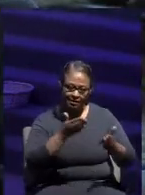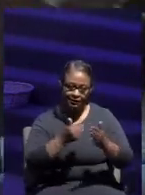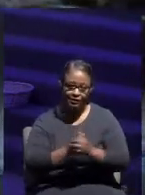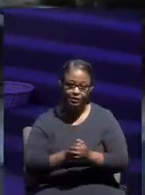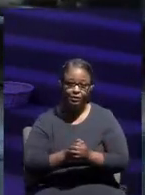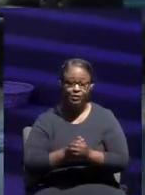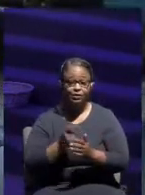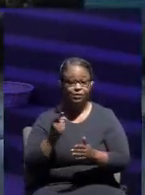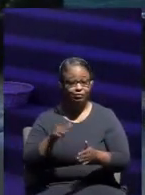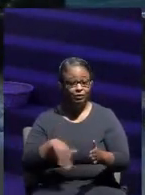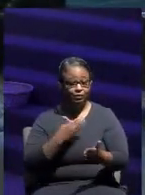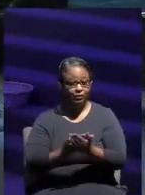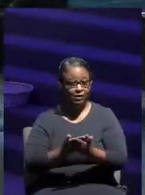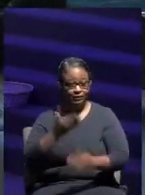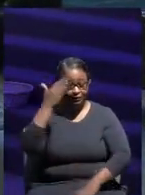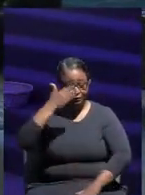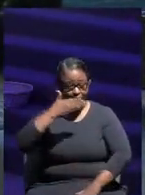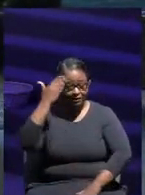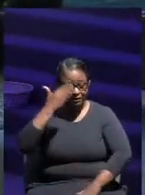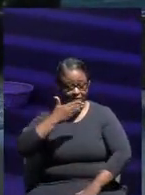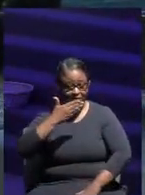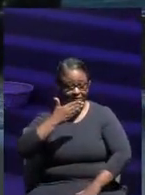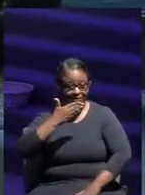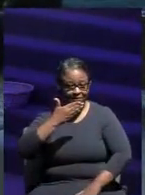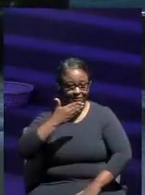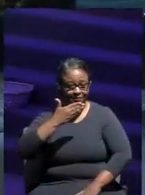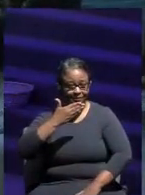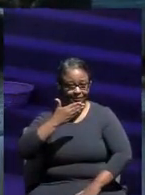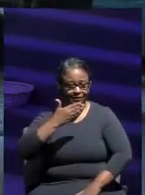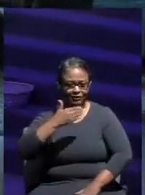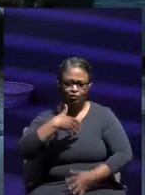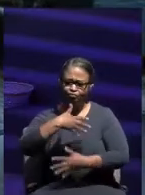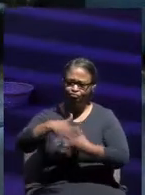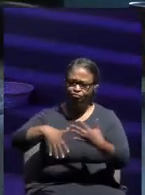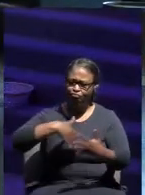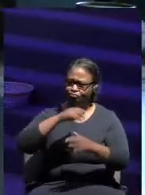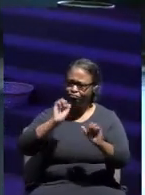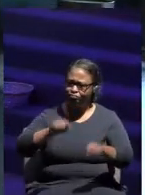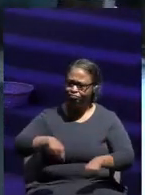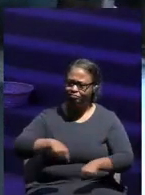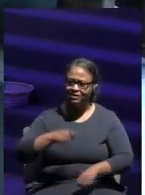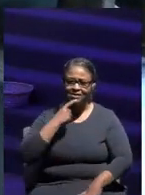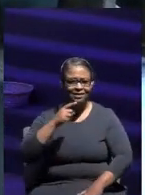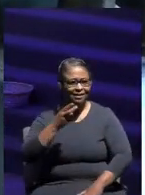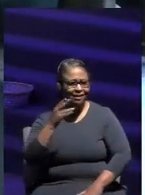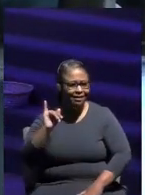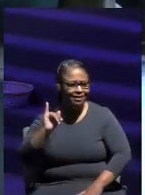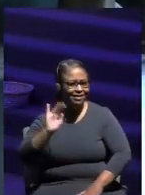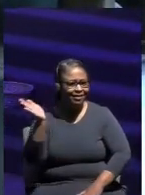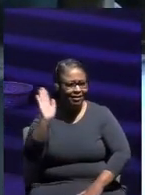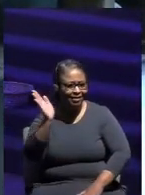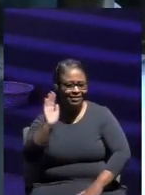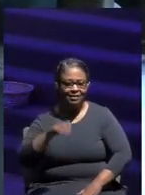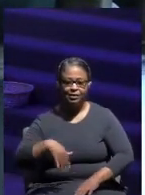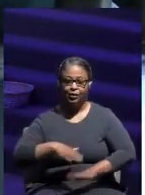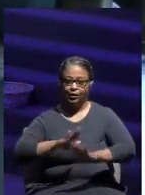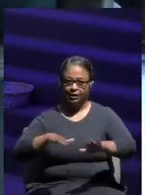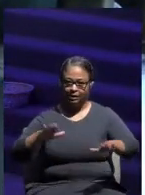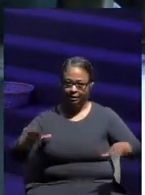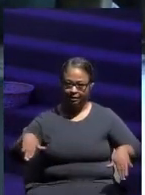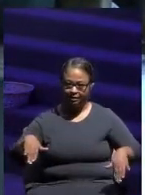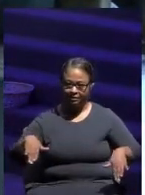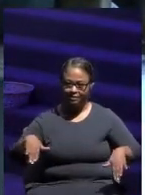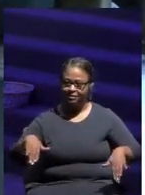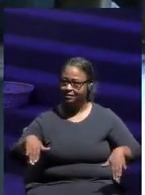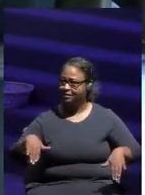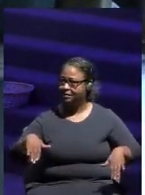you come into the foyer and time of fellowship and greeting everyone. And our children and